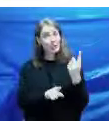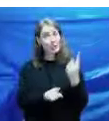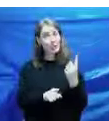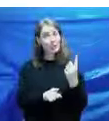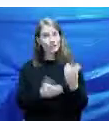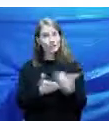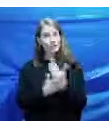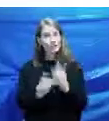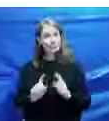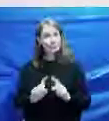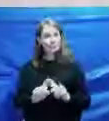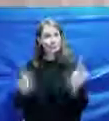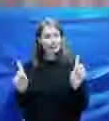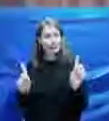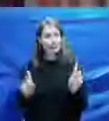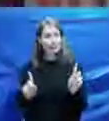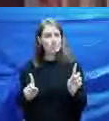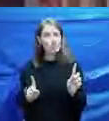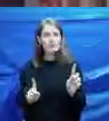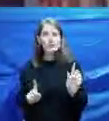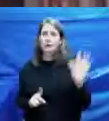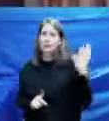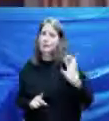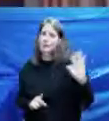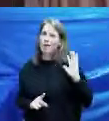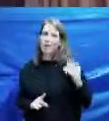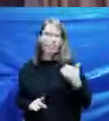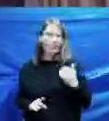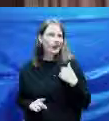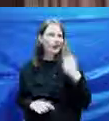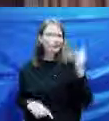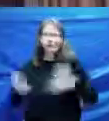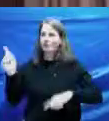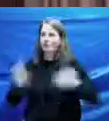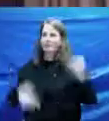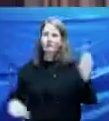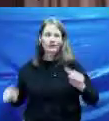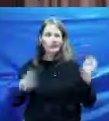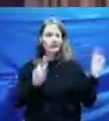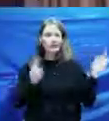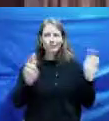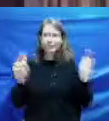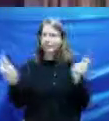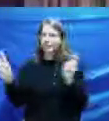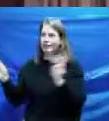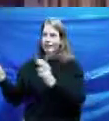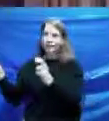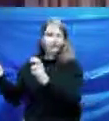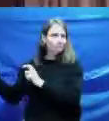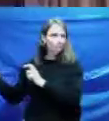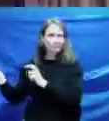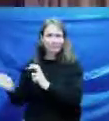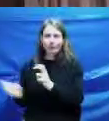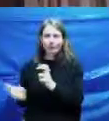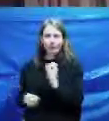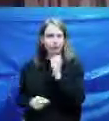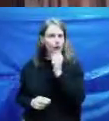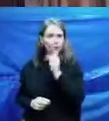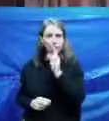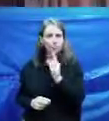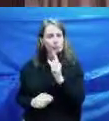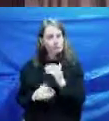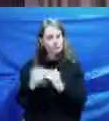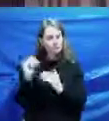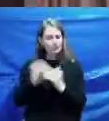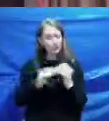way. And so we have these scattered topics. I mean, my observations just anecdotally as a mother. You know, we're